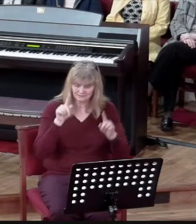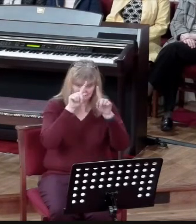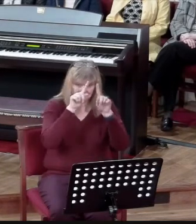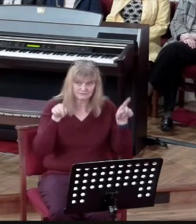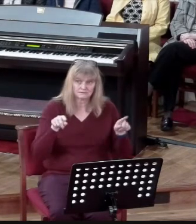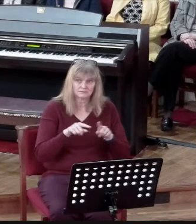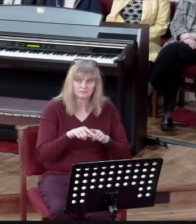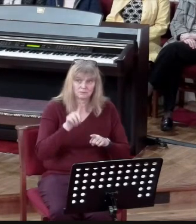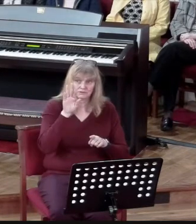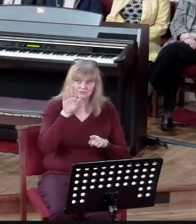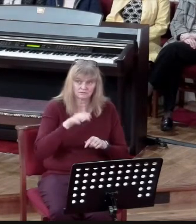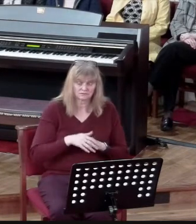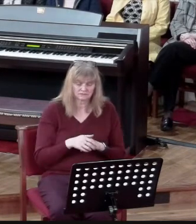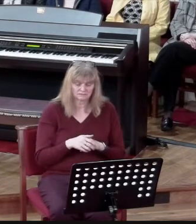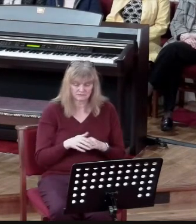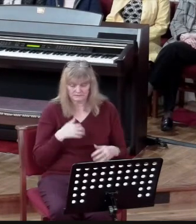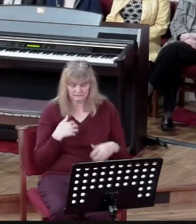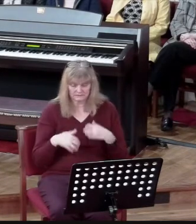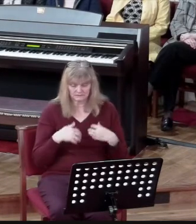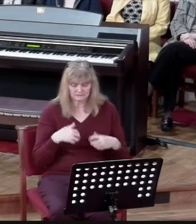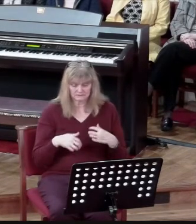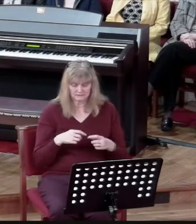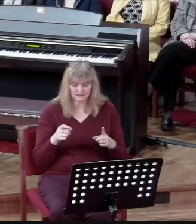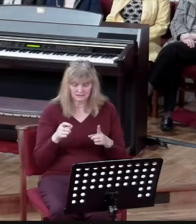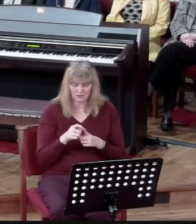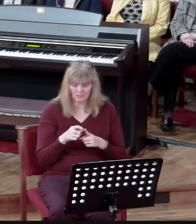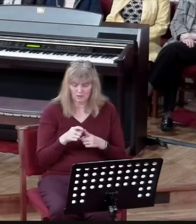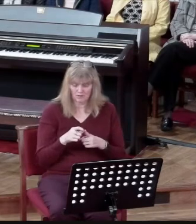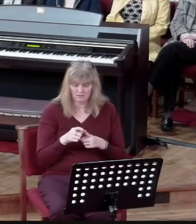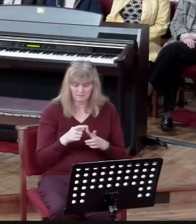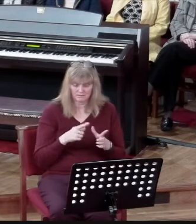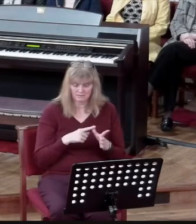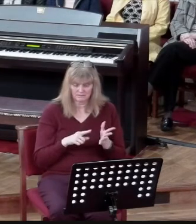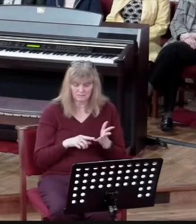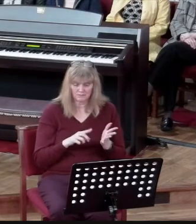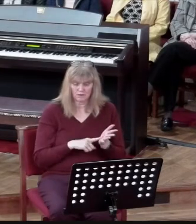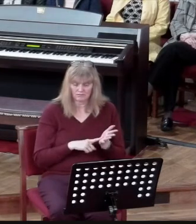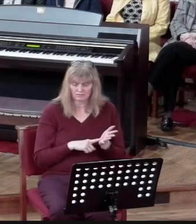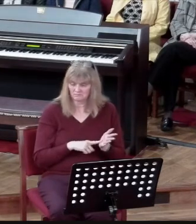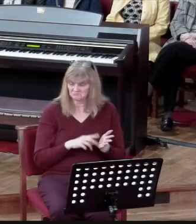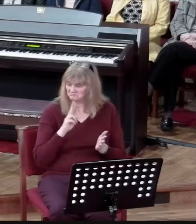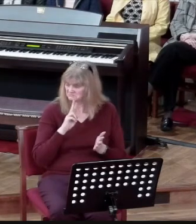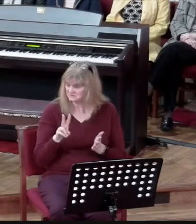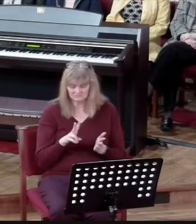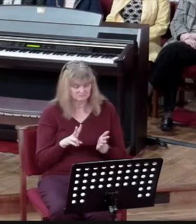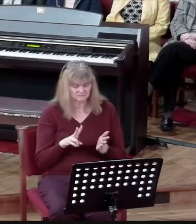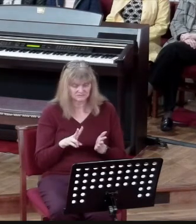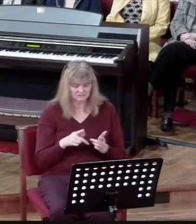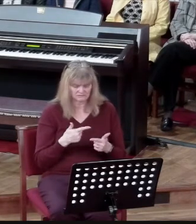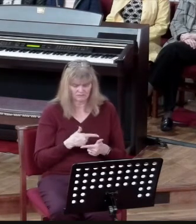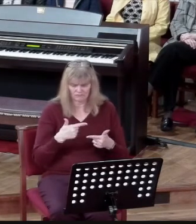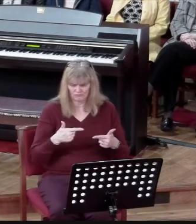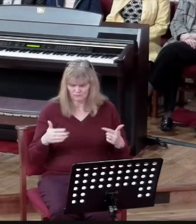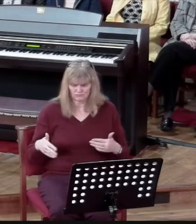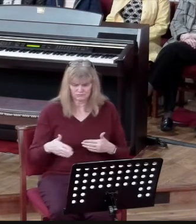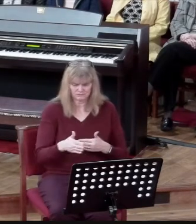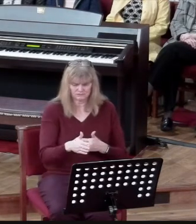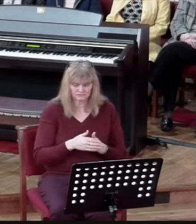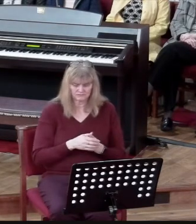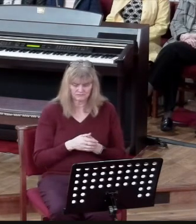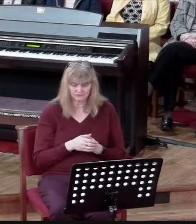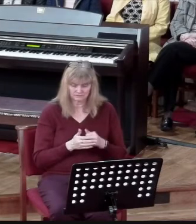of how exciting it all is. And the disciples say, look at this, 153 fish. You know, they must have